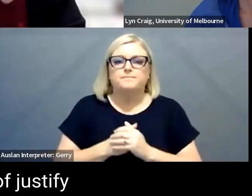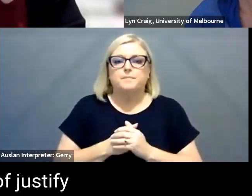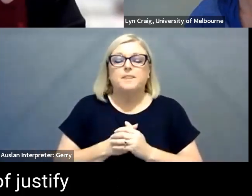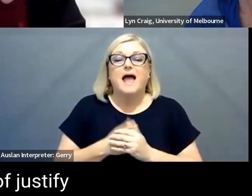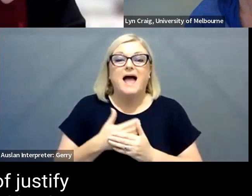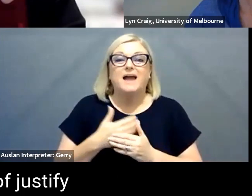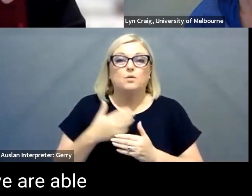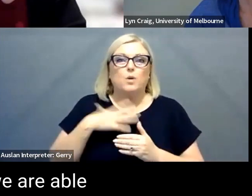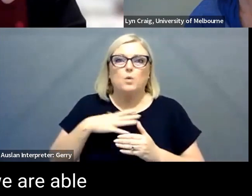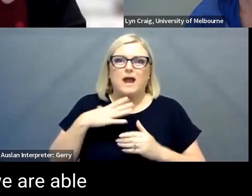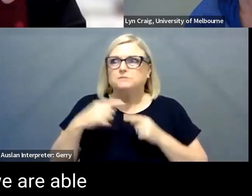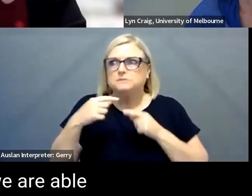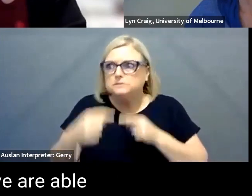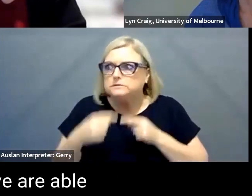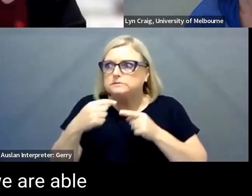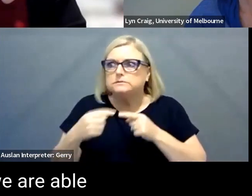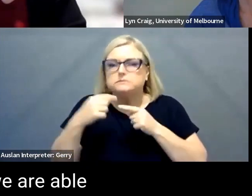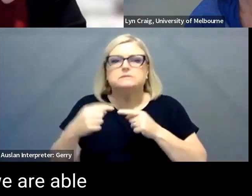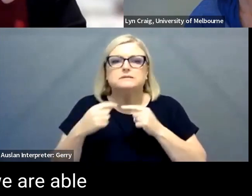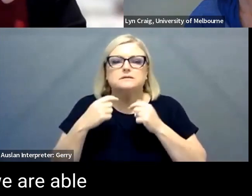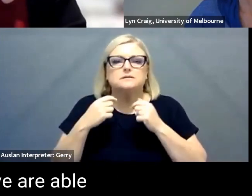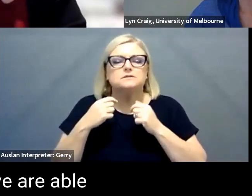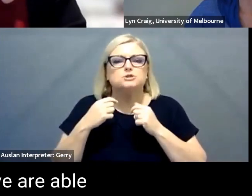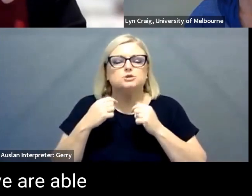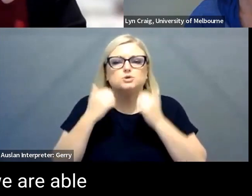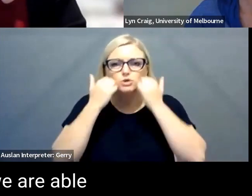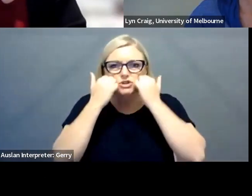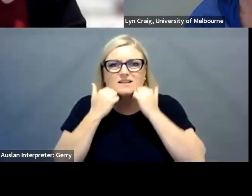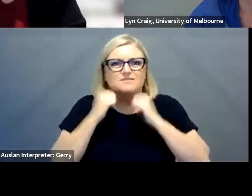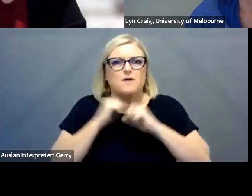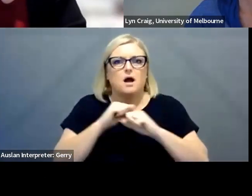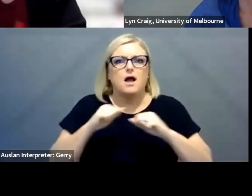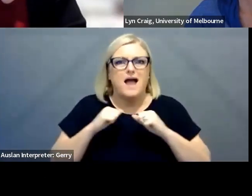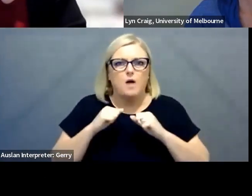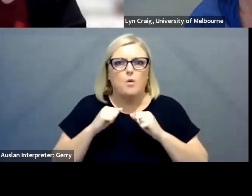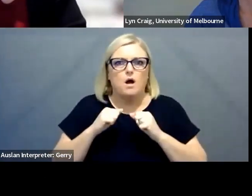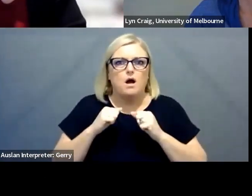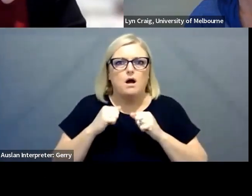justify a position like that. But now we are able to bargain